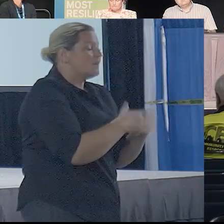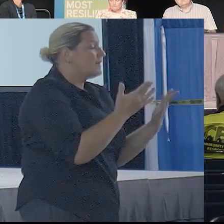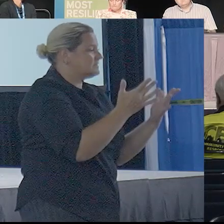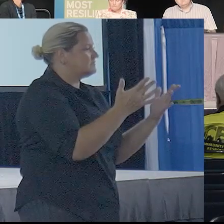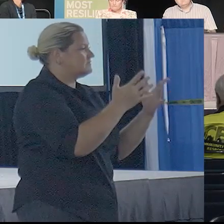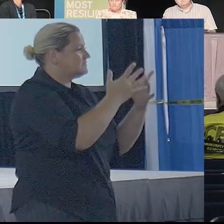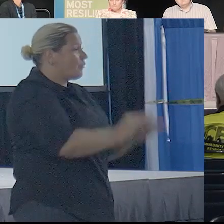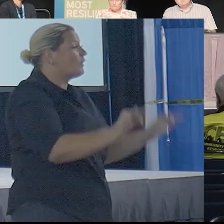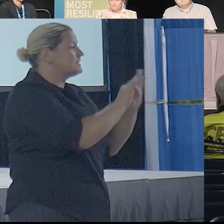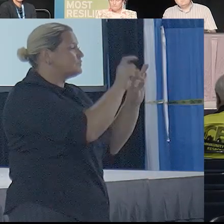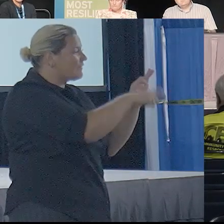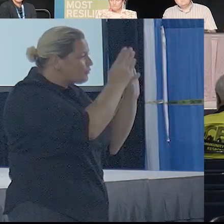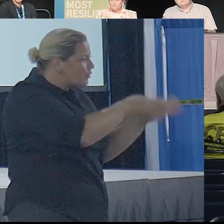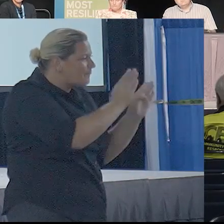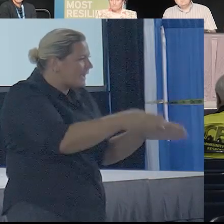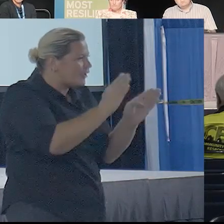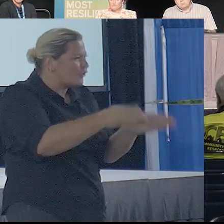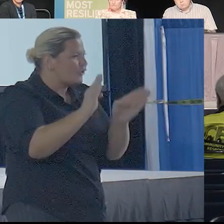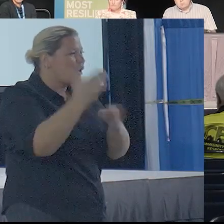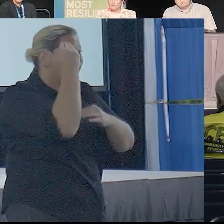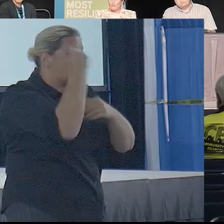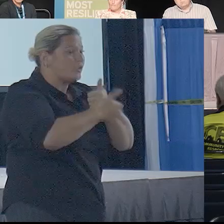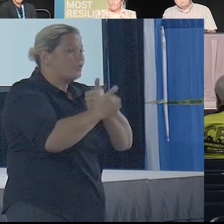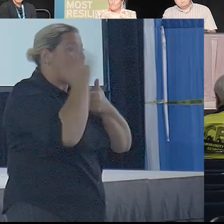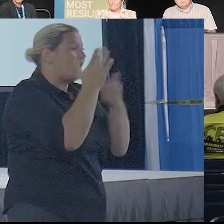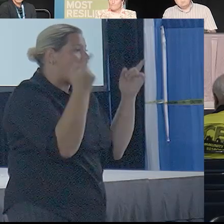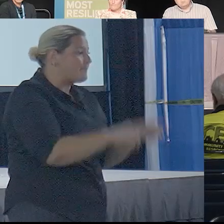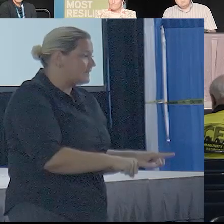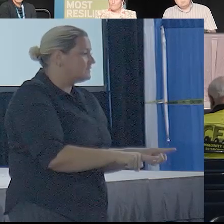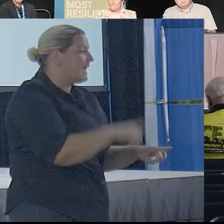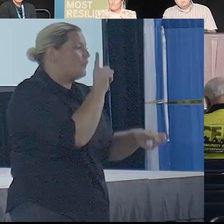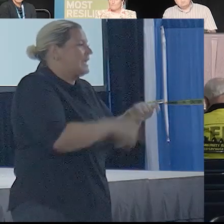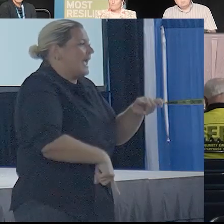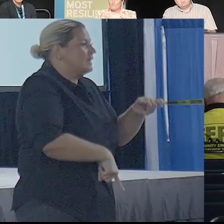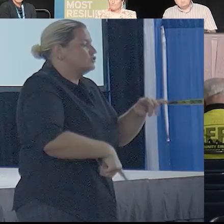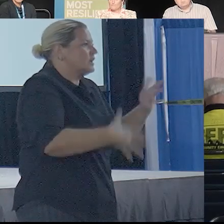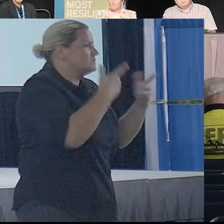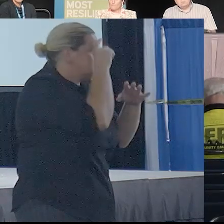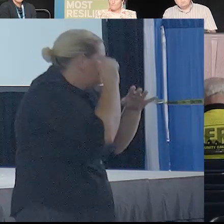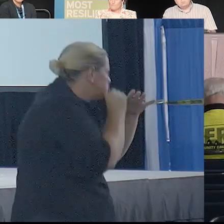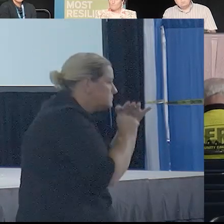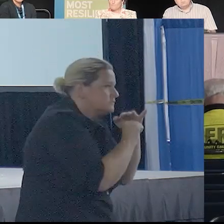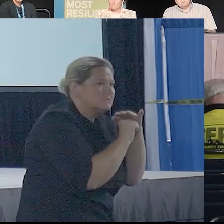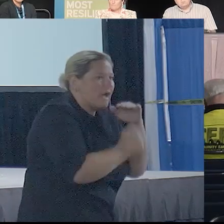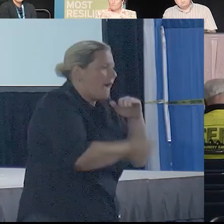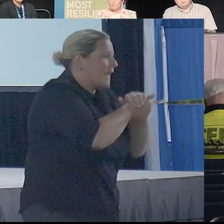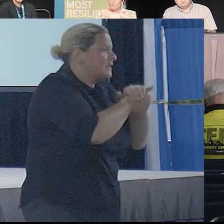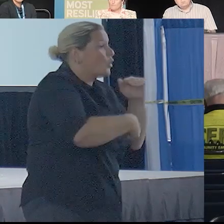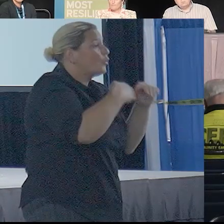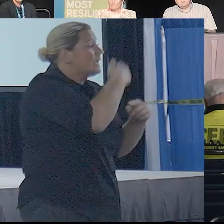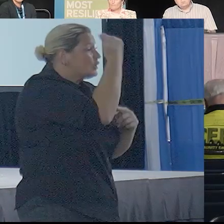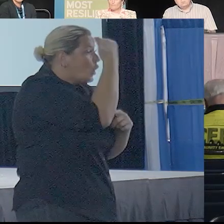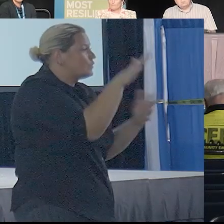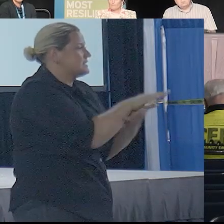prepare. We know these things are coming. We can't stick our head under the sand. We know they're coming, and we must